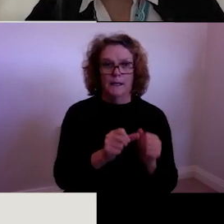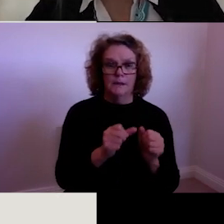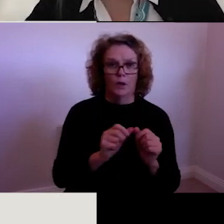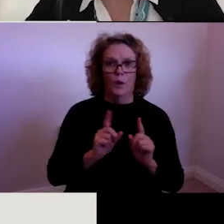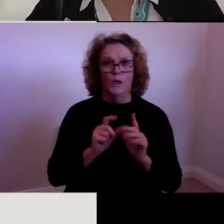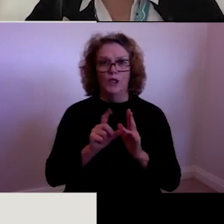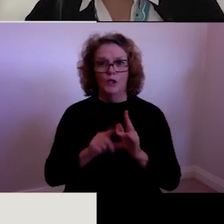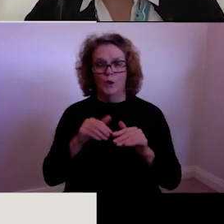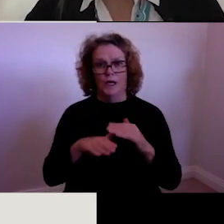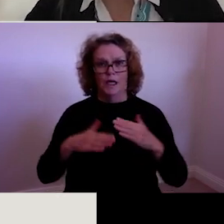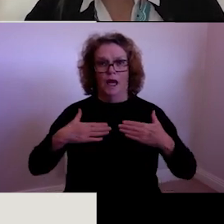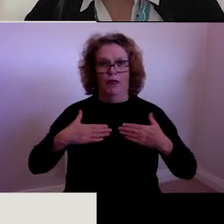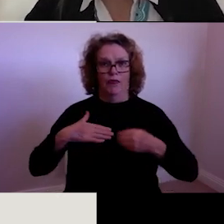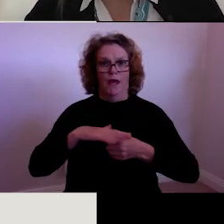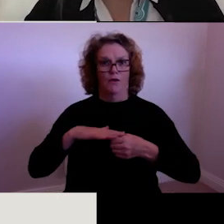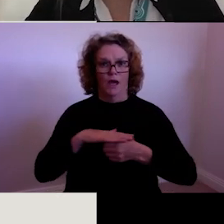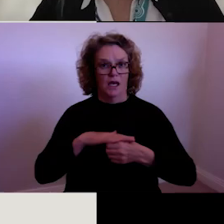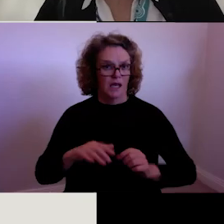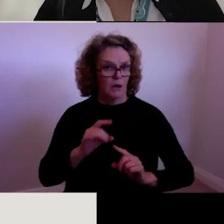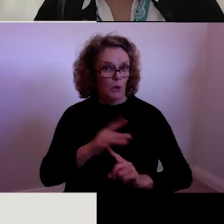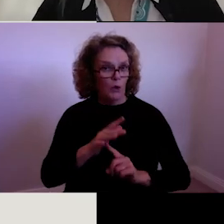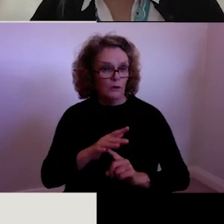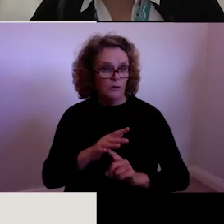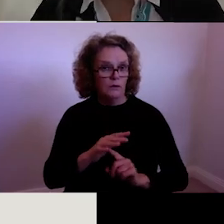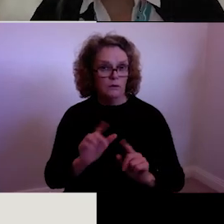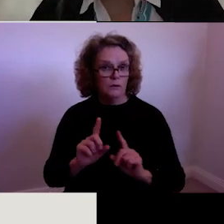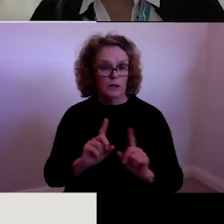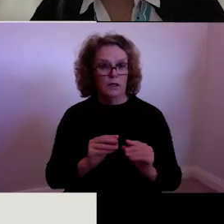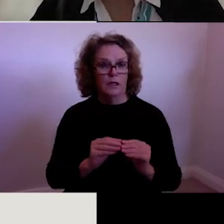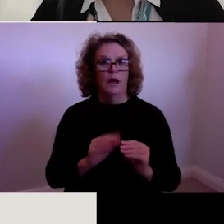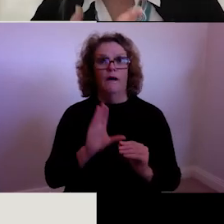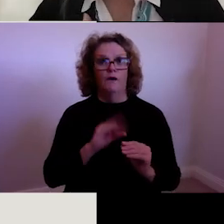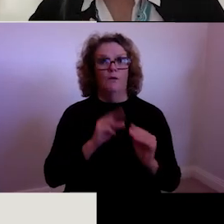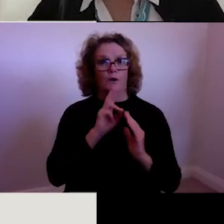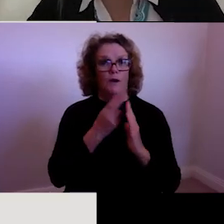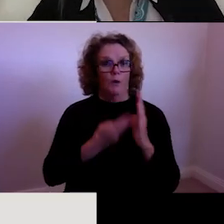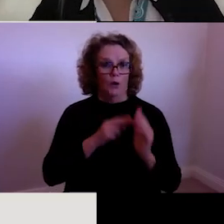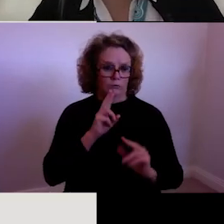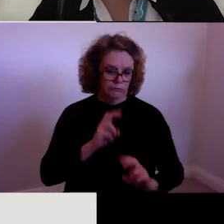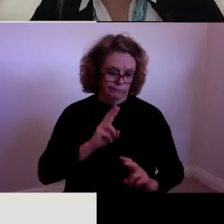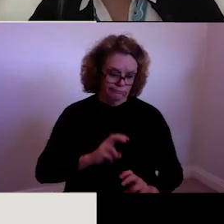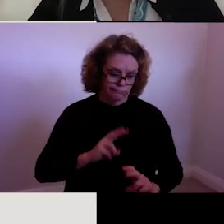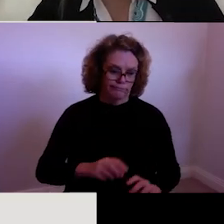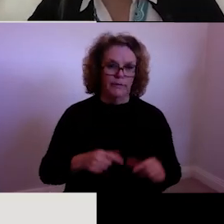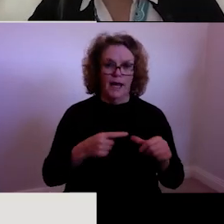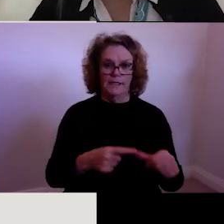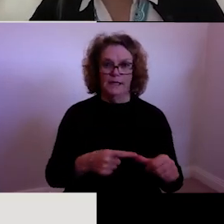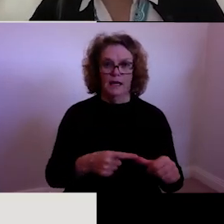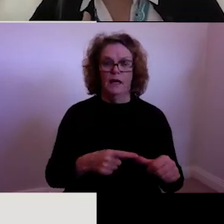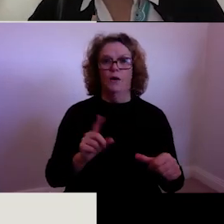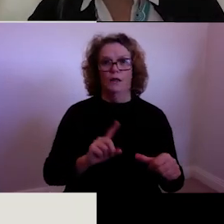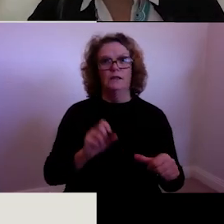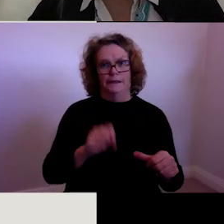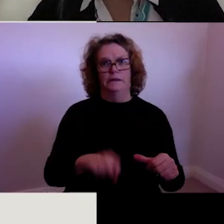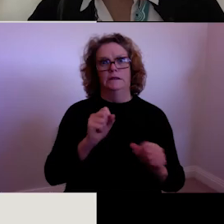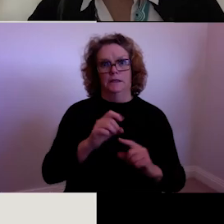matter? And from our report, our answer to those questions, Ruby's question, is yes. And